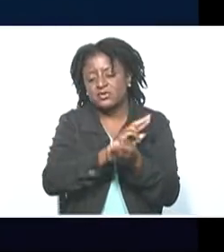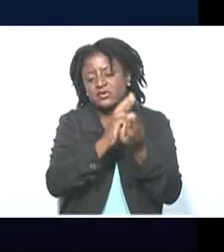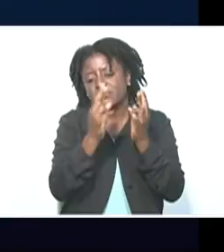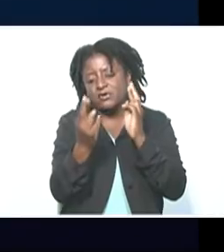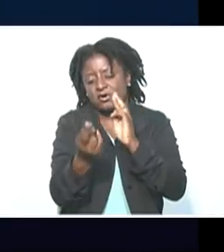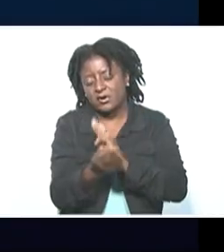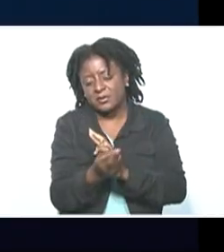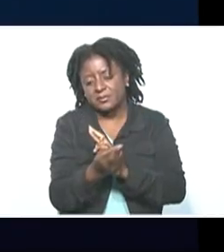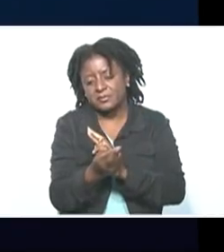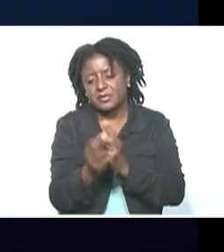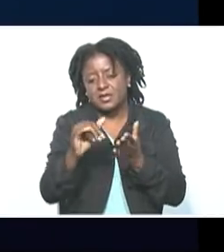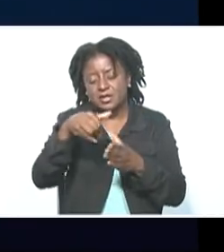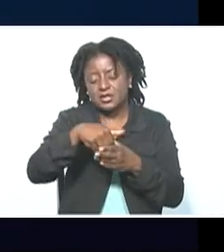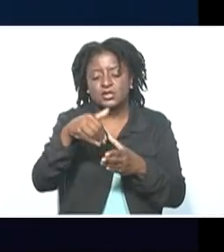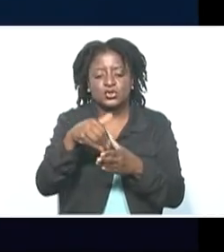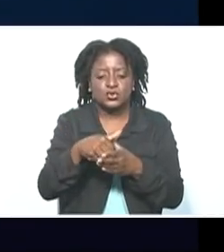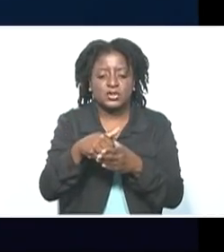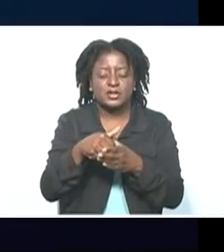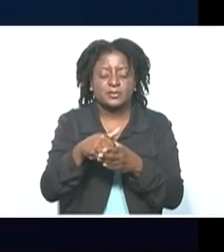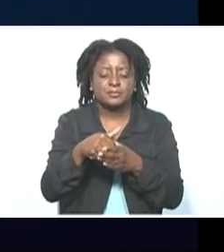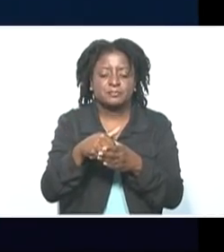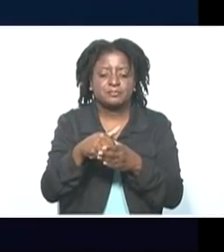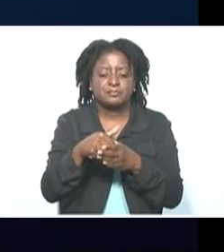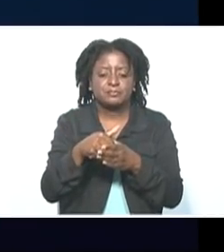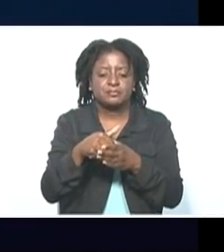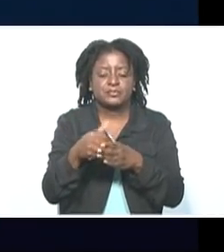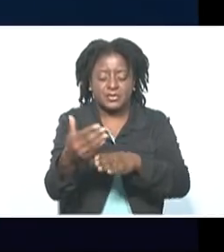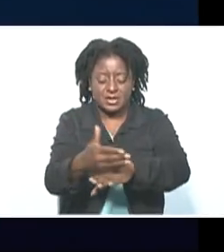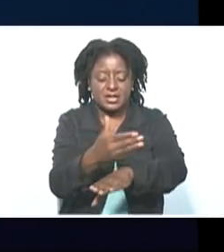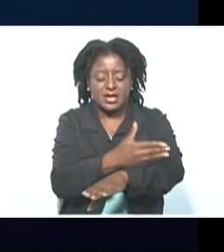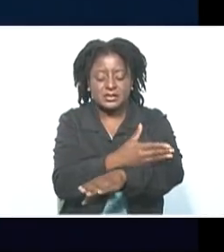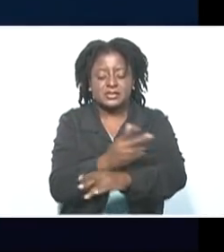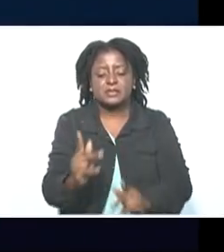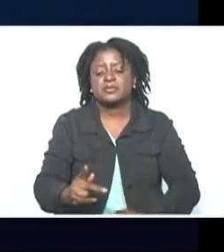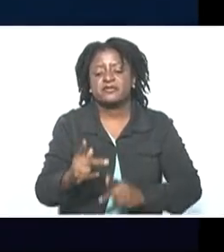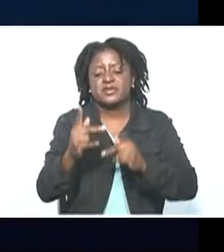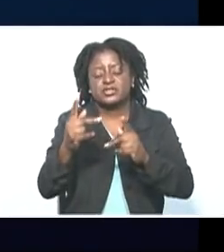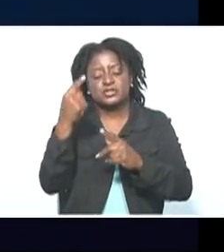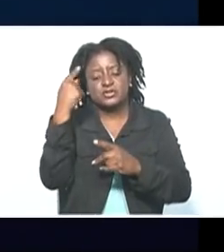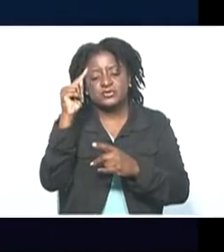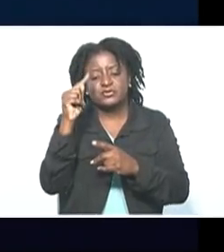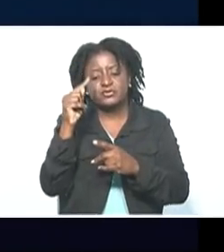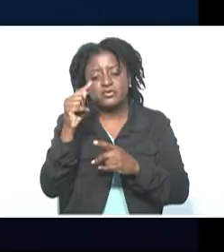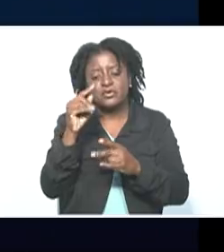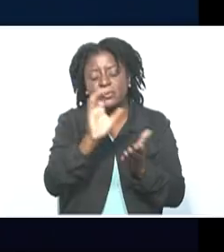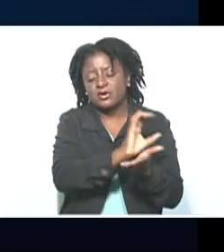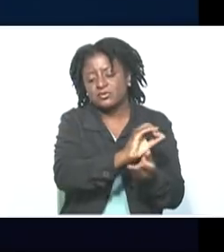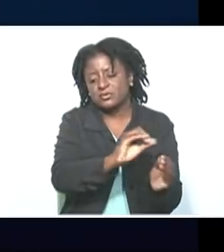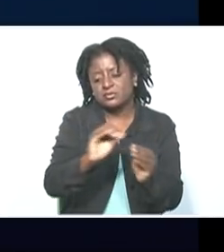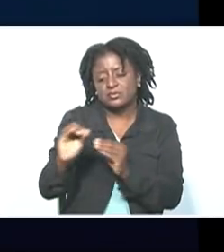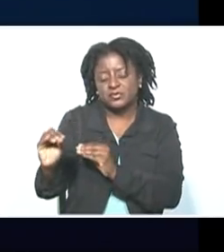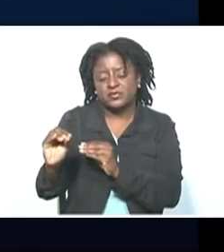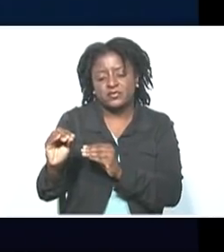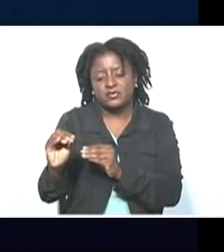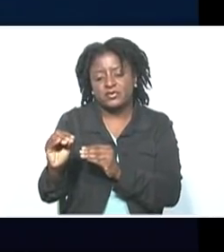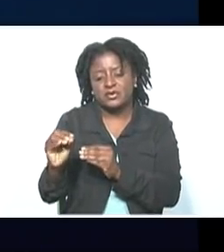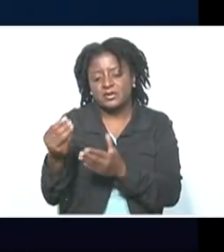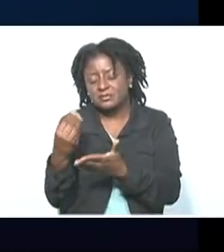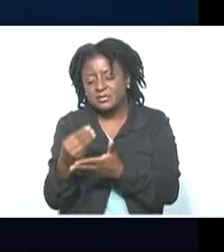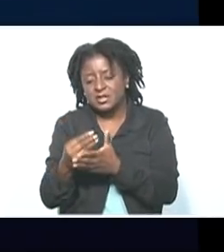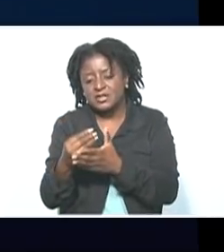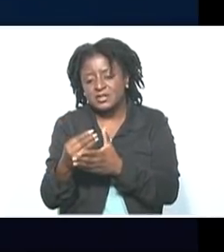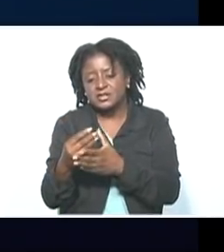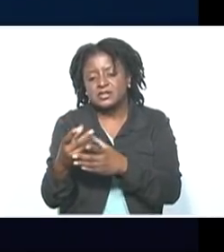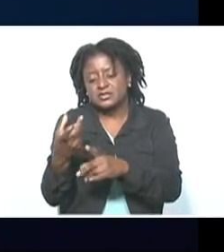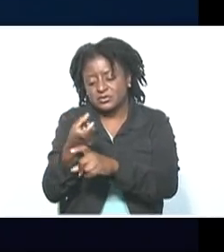reforms. These include enhancing provisions for confiscation of assets derived